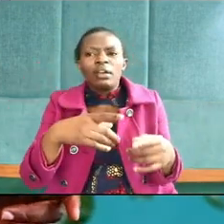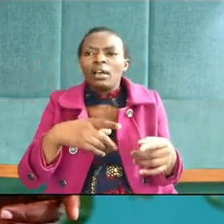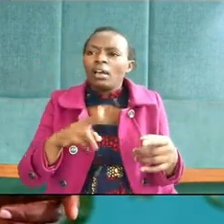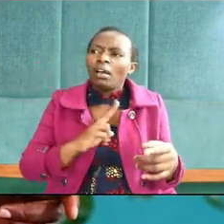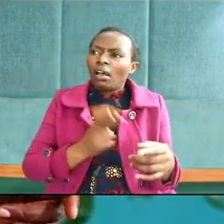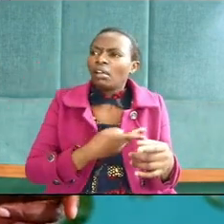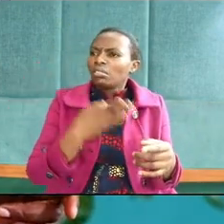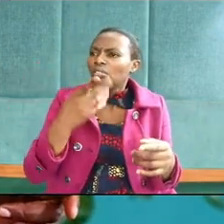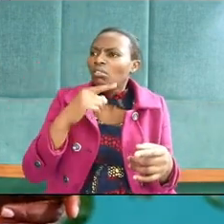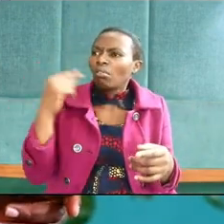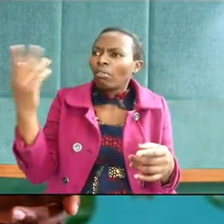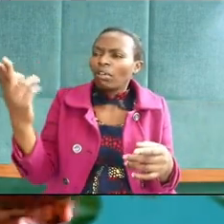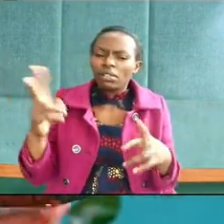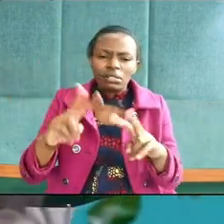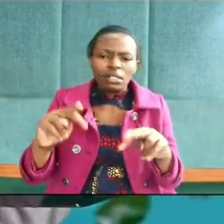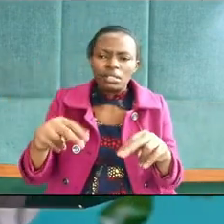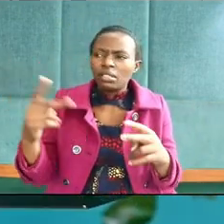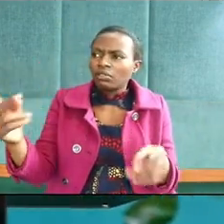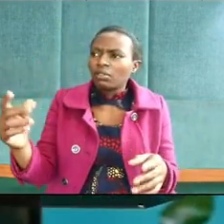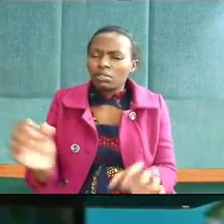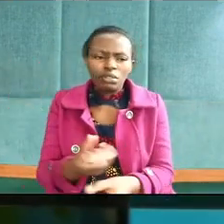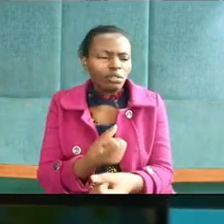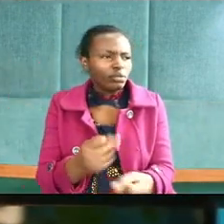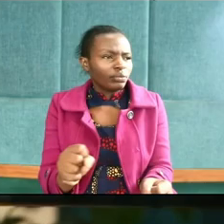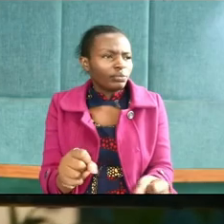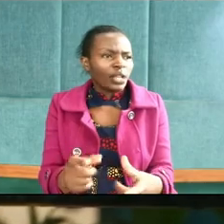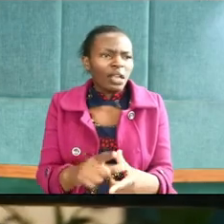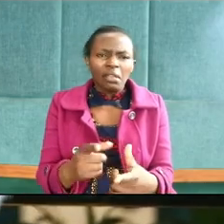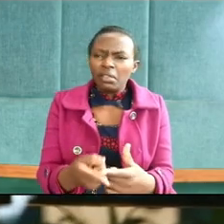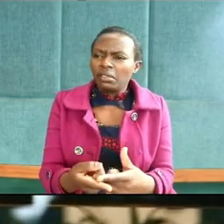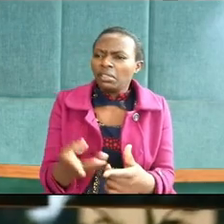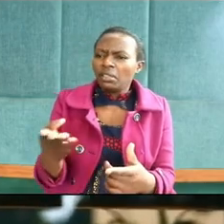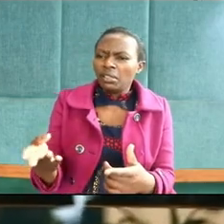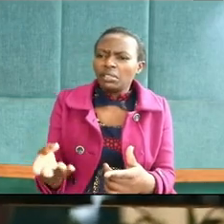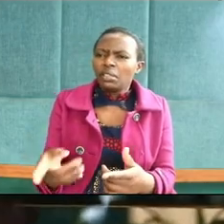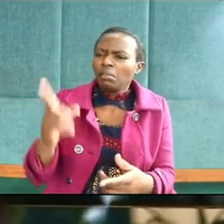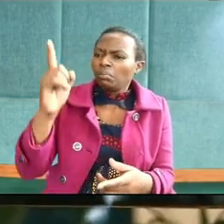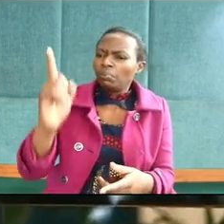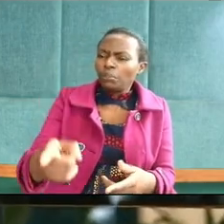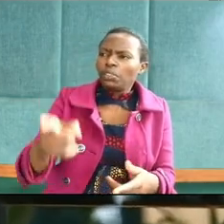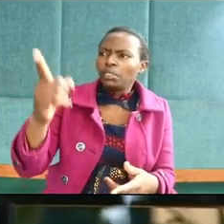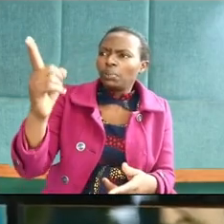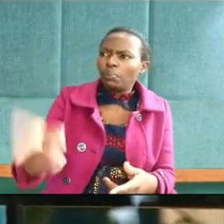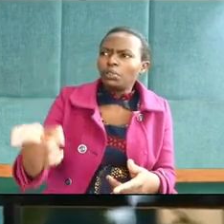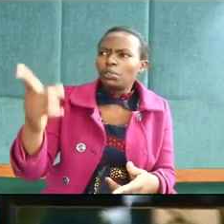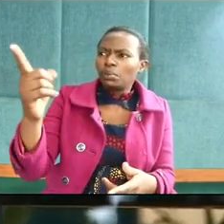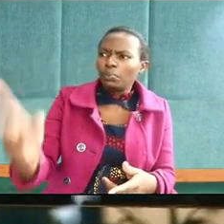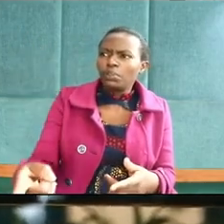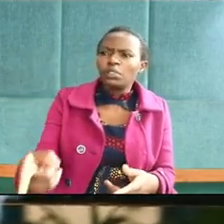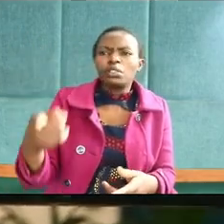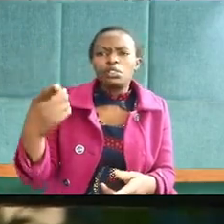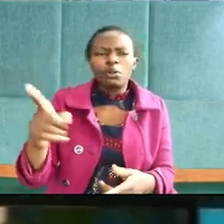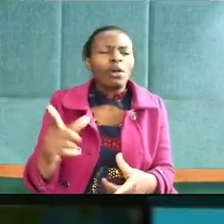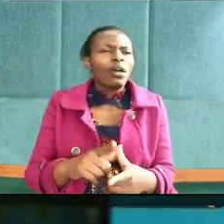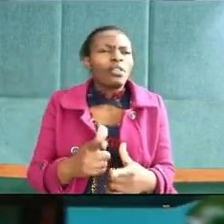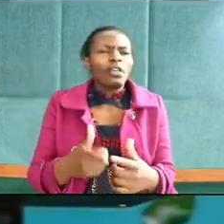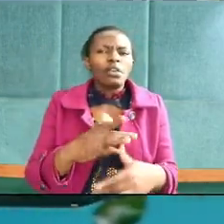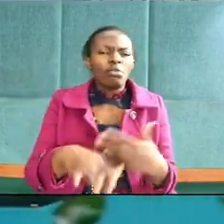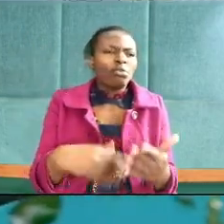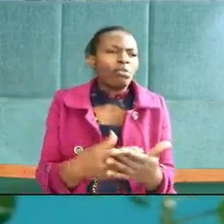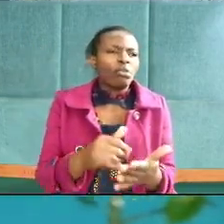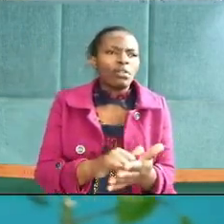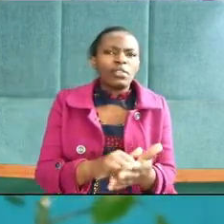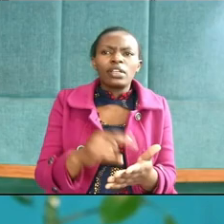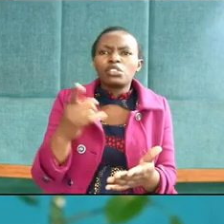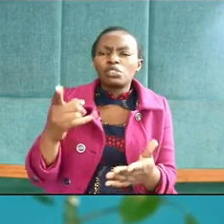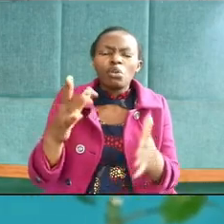them. And you see, they have pointed at you, they have daunted you, and all that you are praying for is the fruit